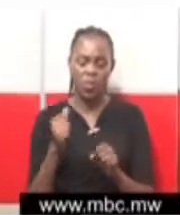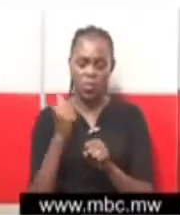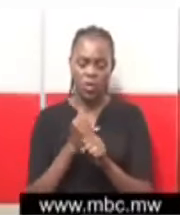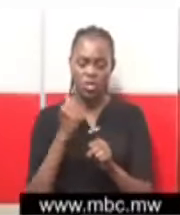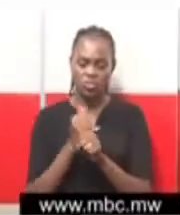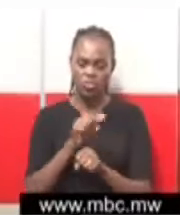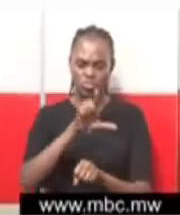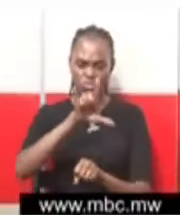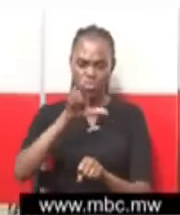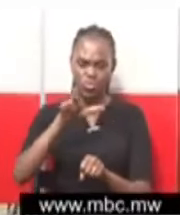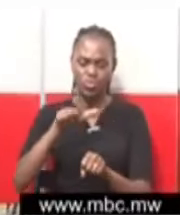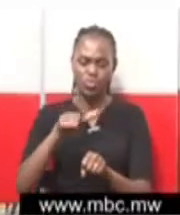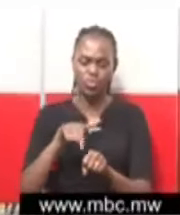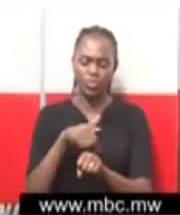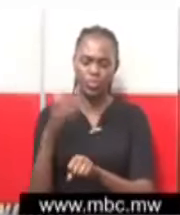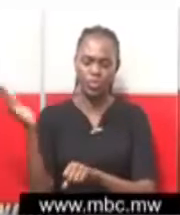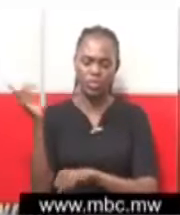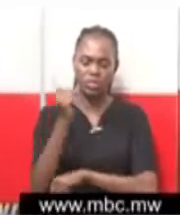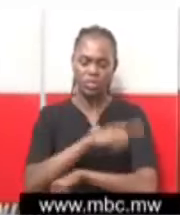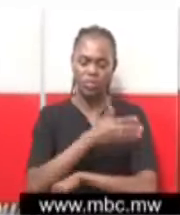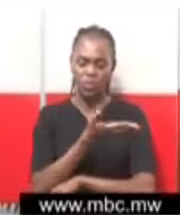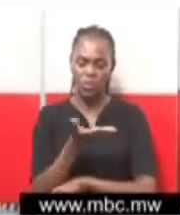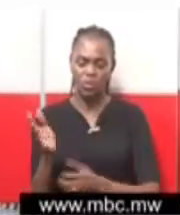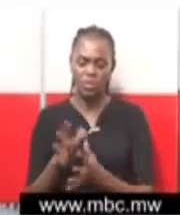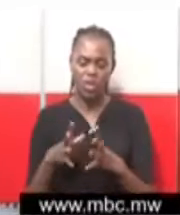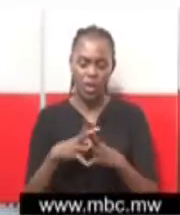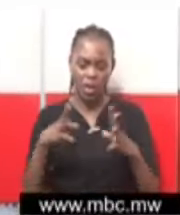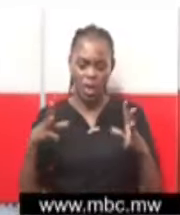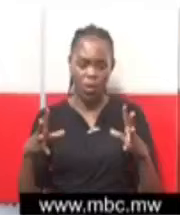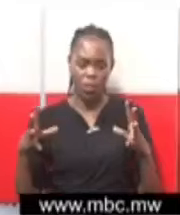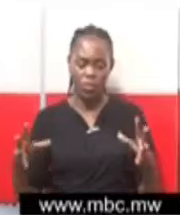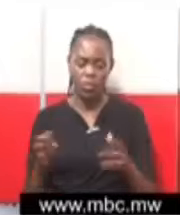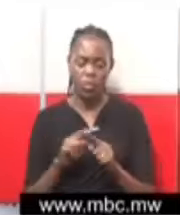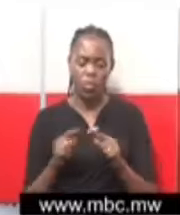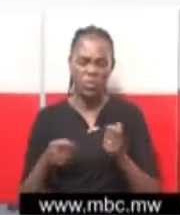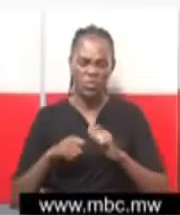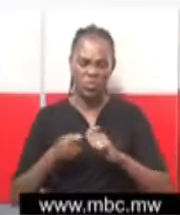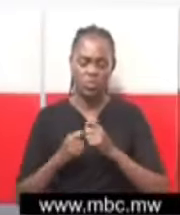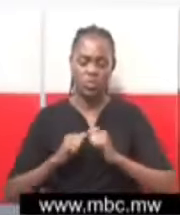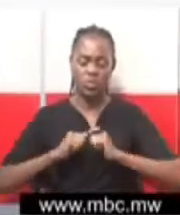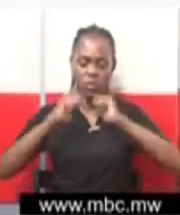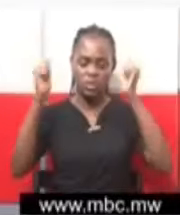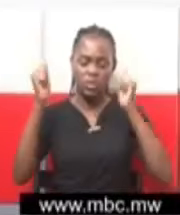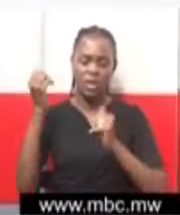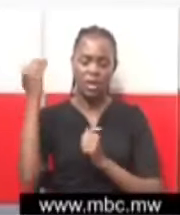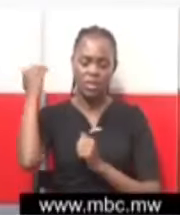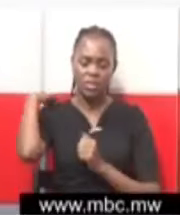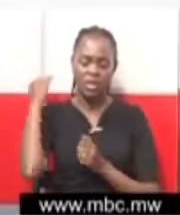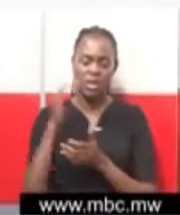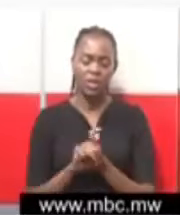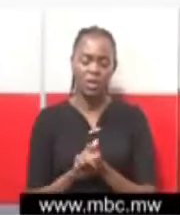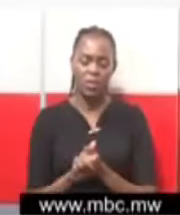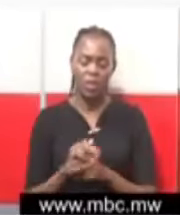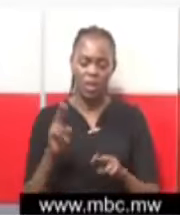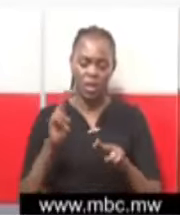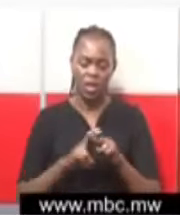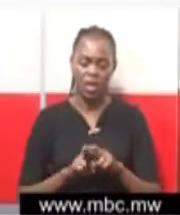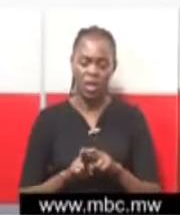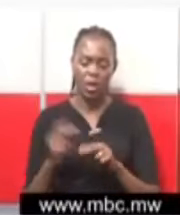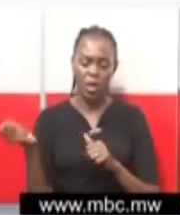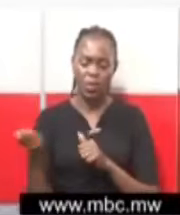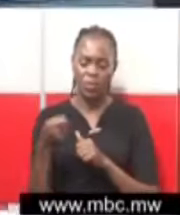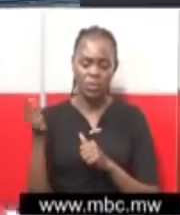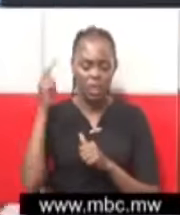port was rehabilitated, expanded and upgraded last year, and President Dr.